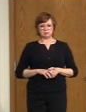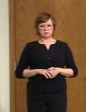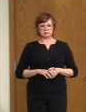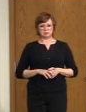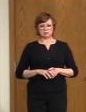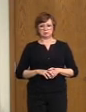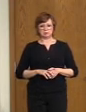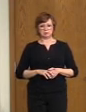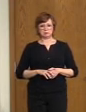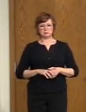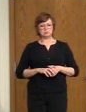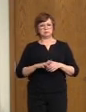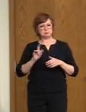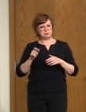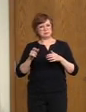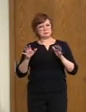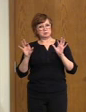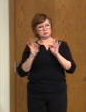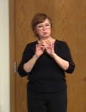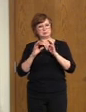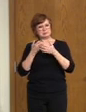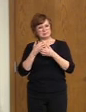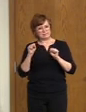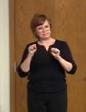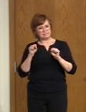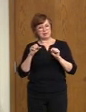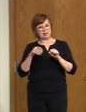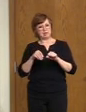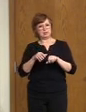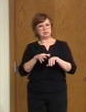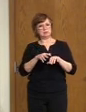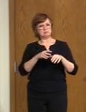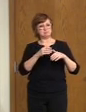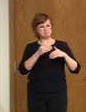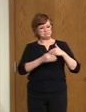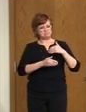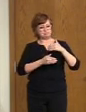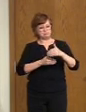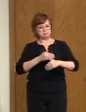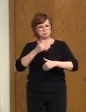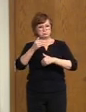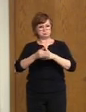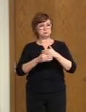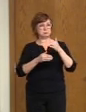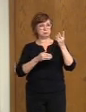a graduated way. And I just open it up if Dr. Diener or Andrew had any other further comments.